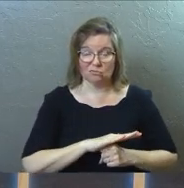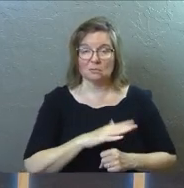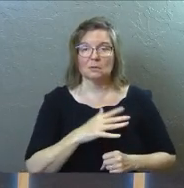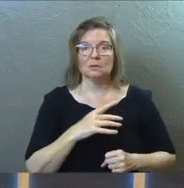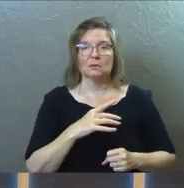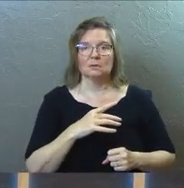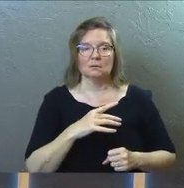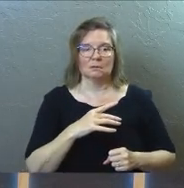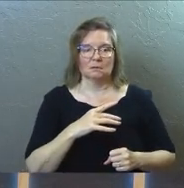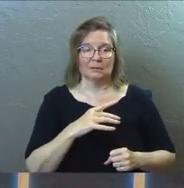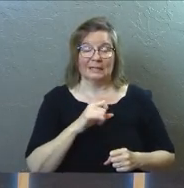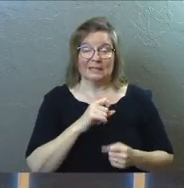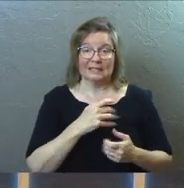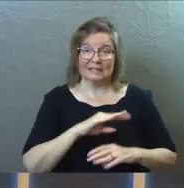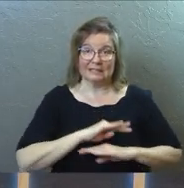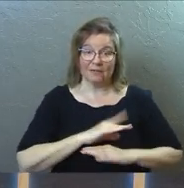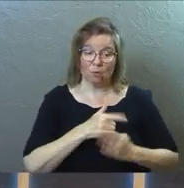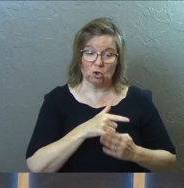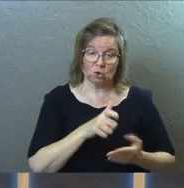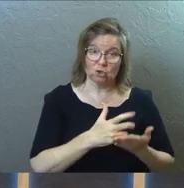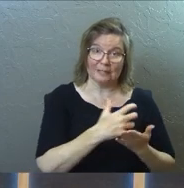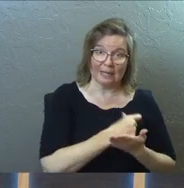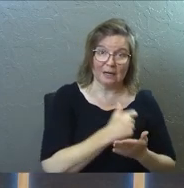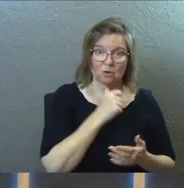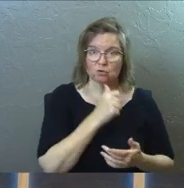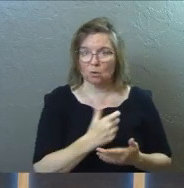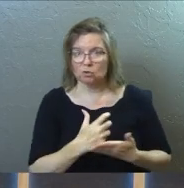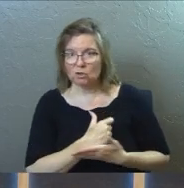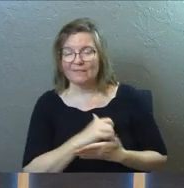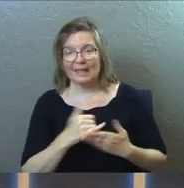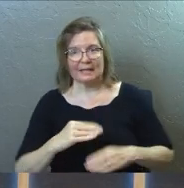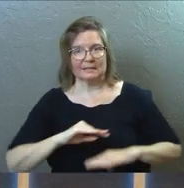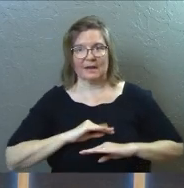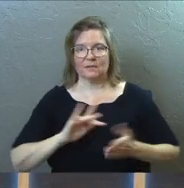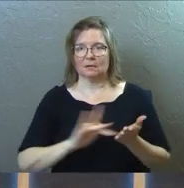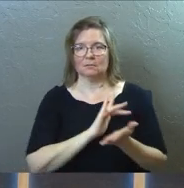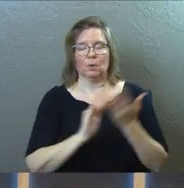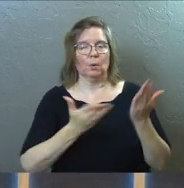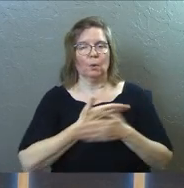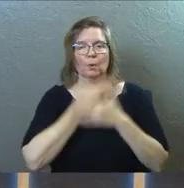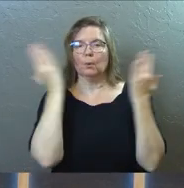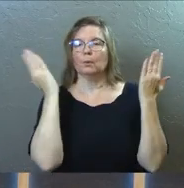satisfied what you deserve or don't deserve. That's been satisfied. That's done. Amen.